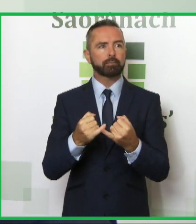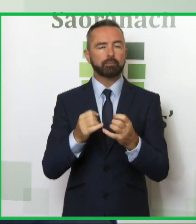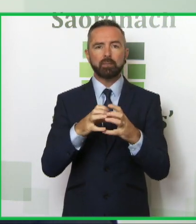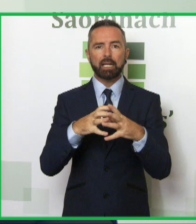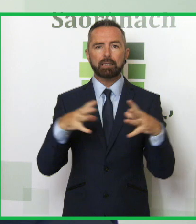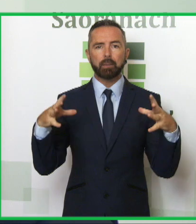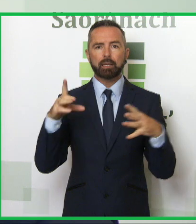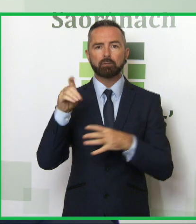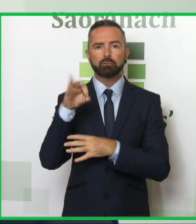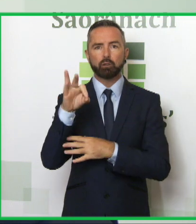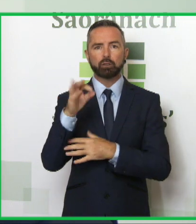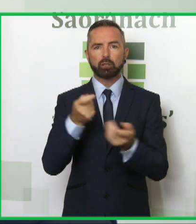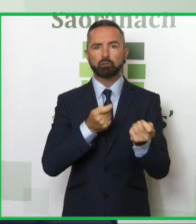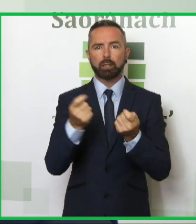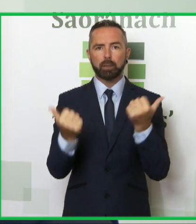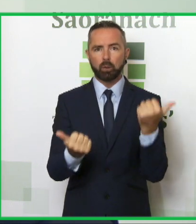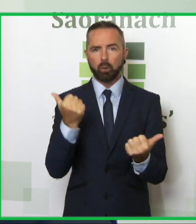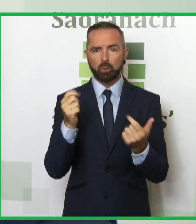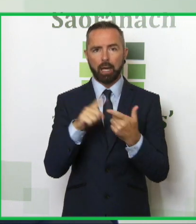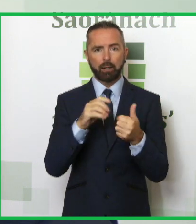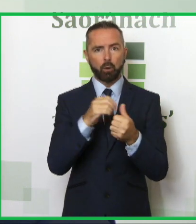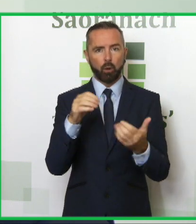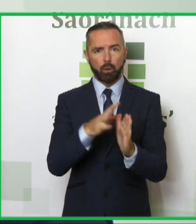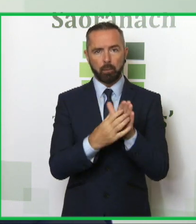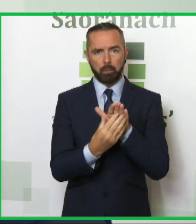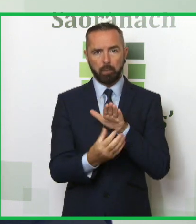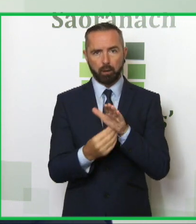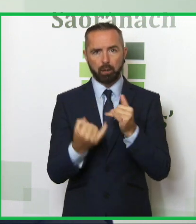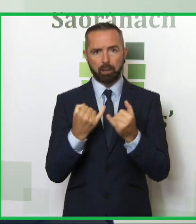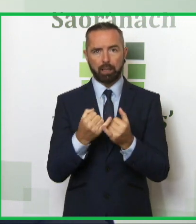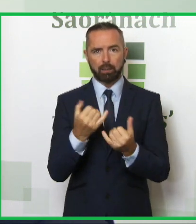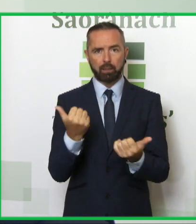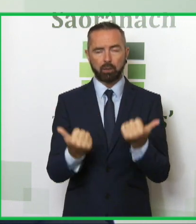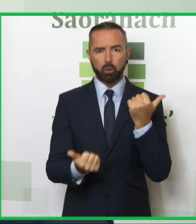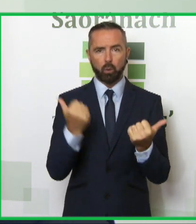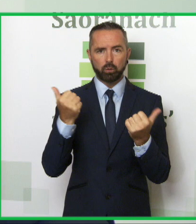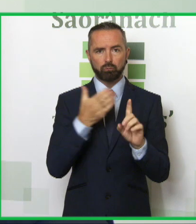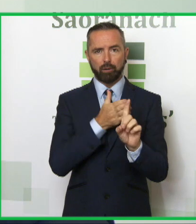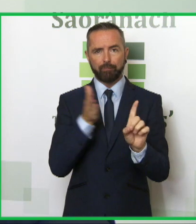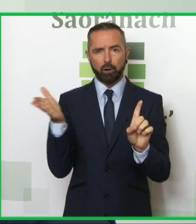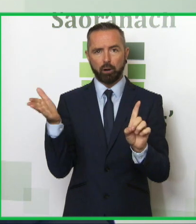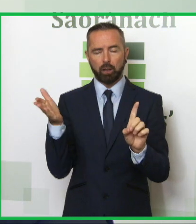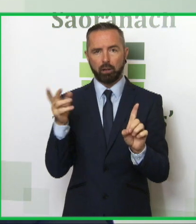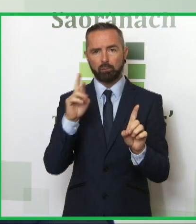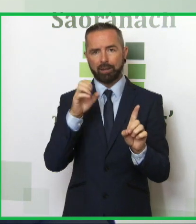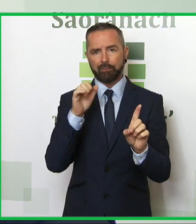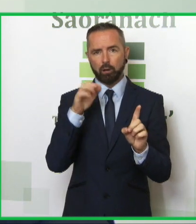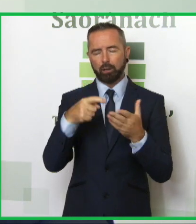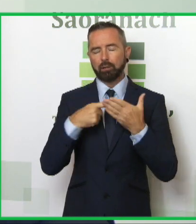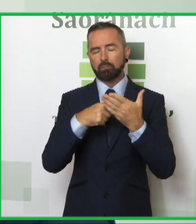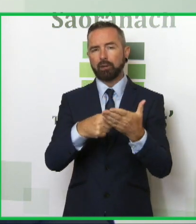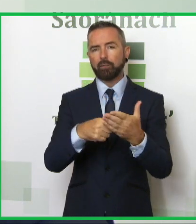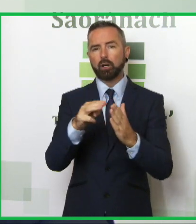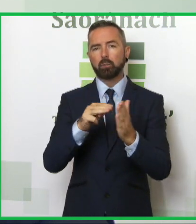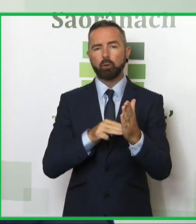drugs treatment court or other models that currently we heard about, like the court's referral programme, to be expanding those type of initiatives